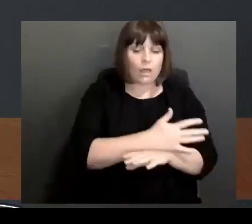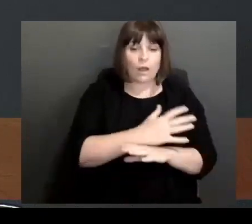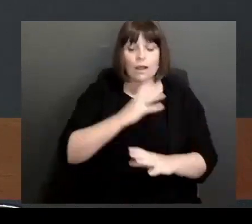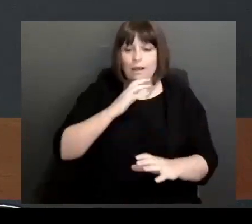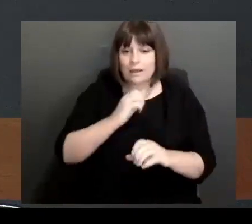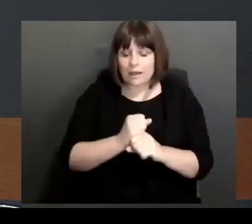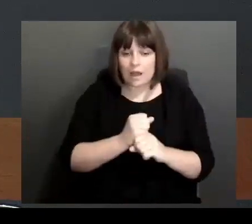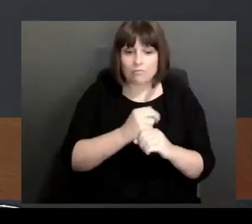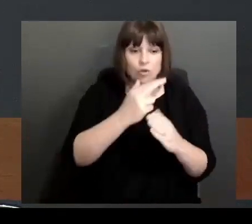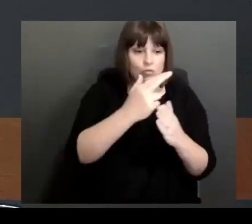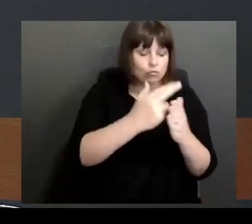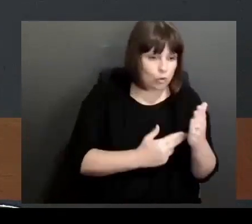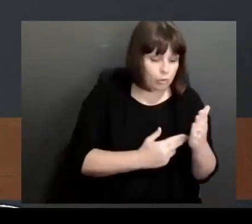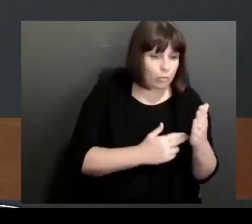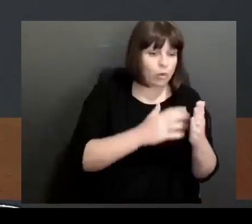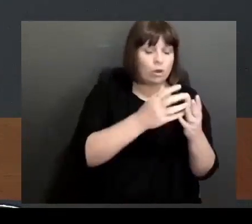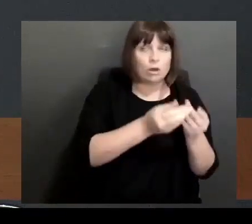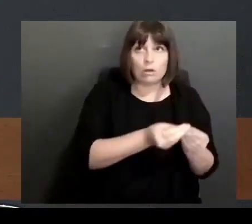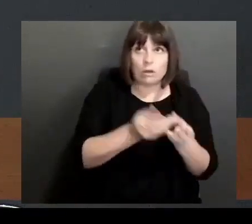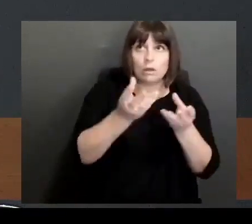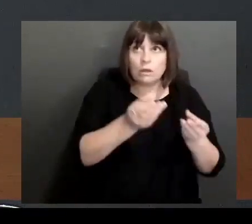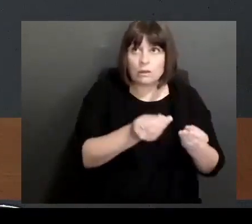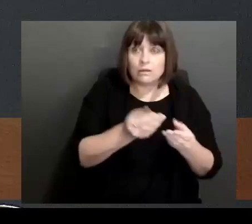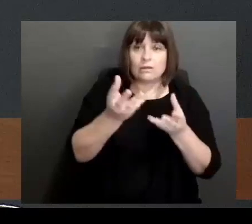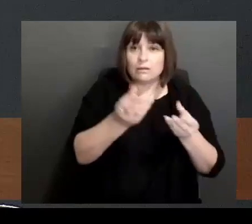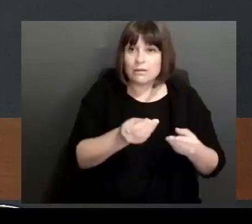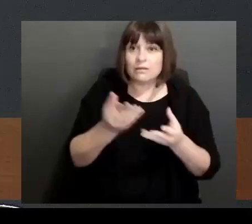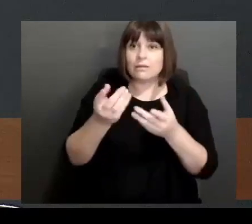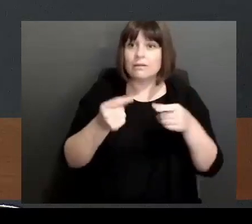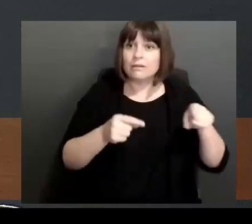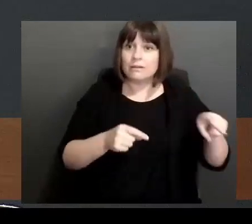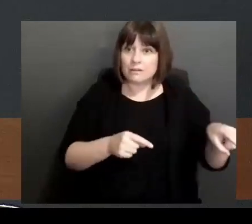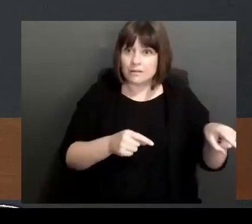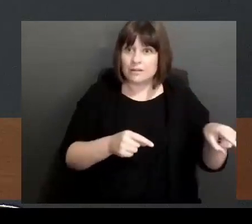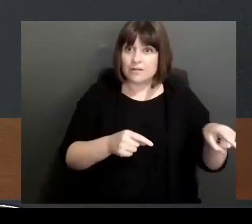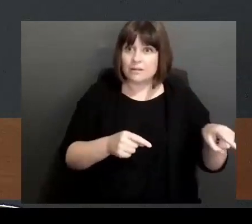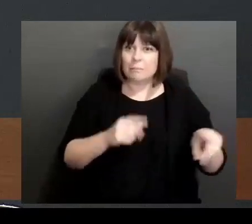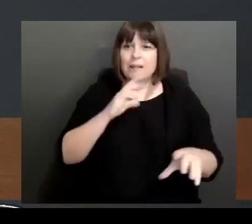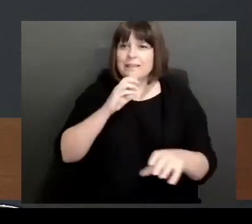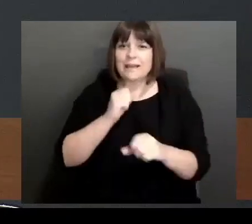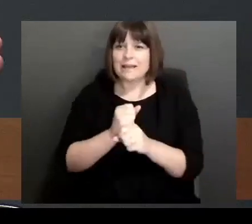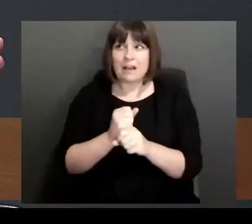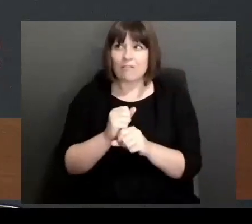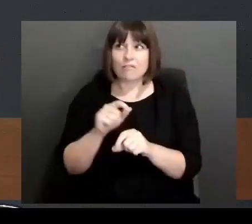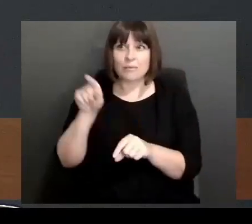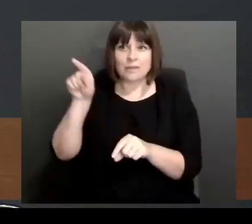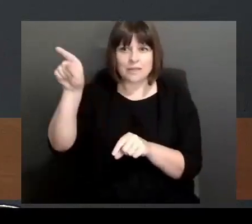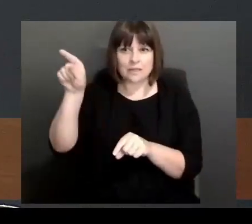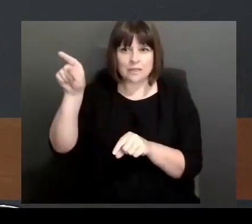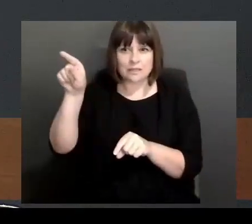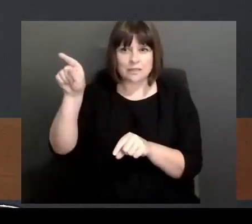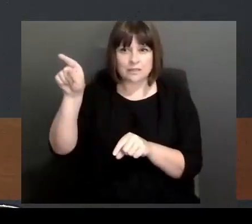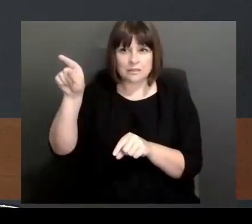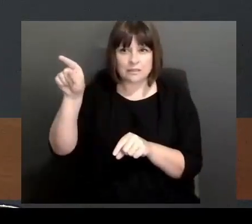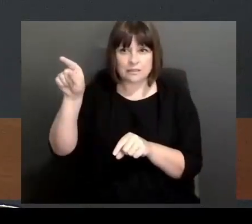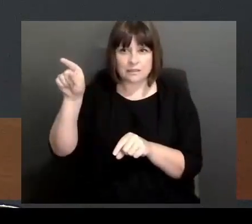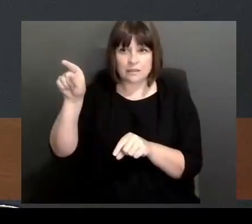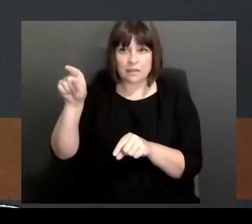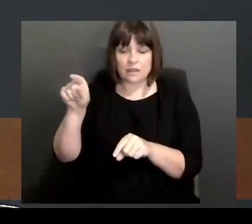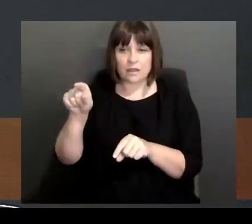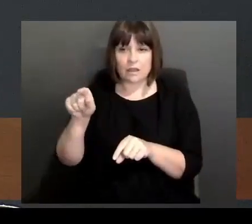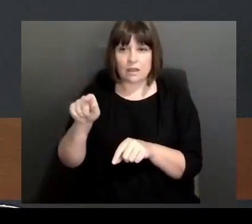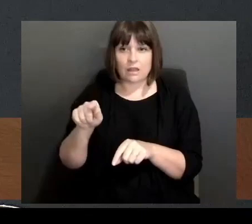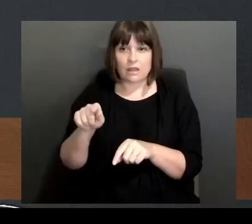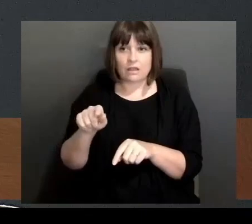sure government jump through all the hurdles for government, but government don't seem to be jumping through any hurdles to enable